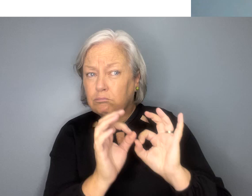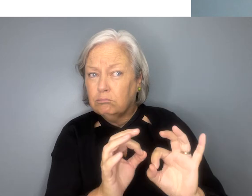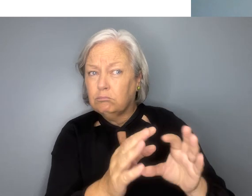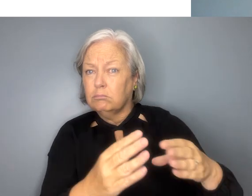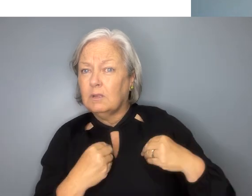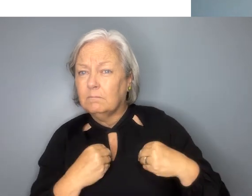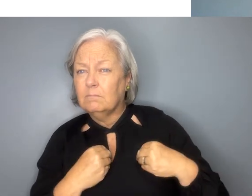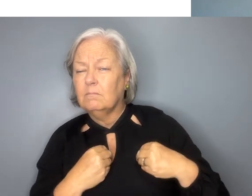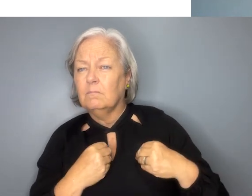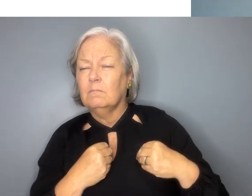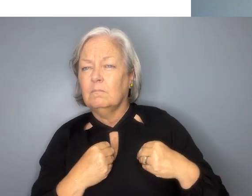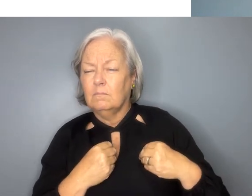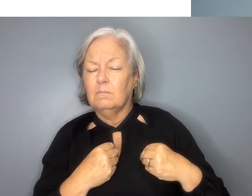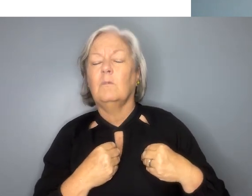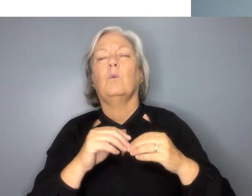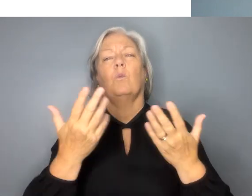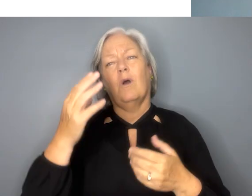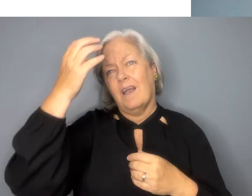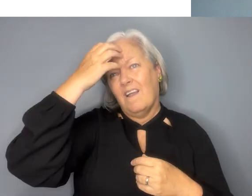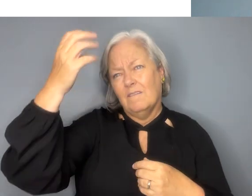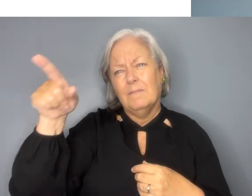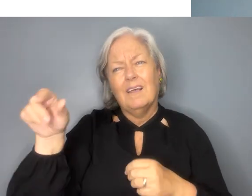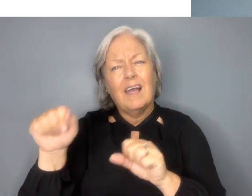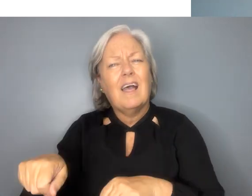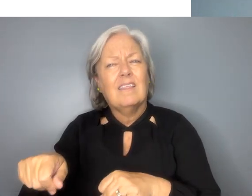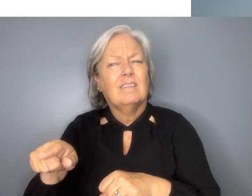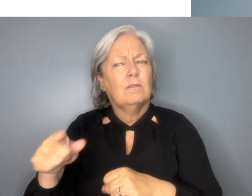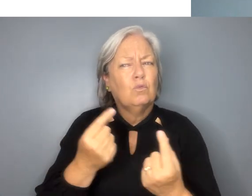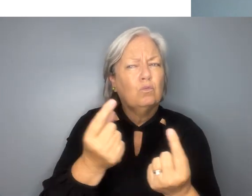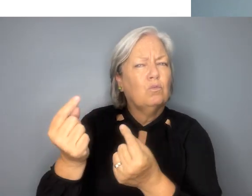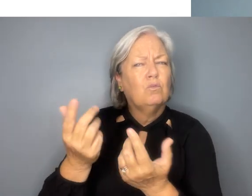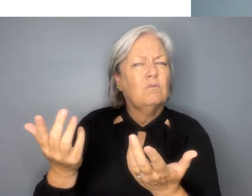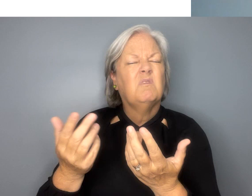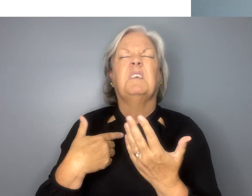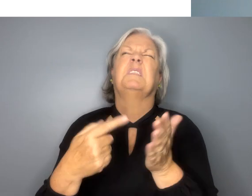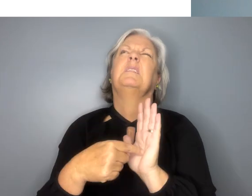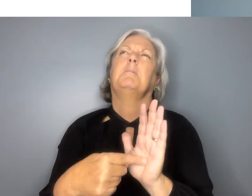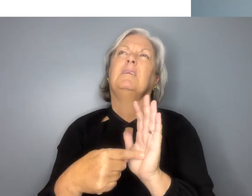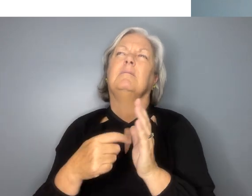us, and when needing what governments can do in that space. So, for example,